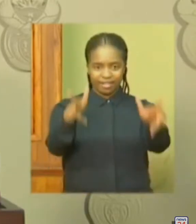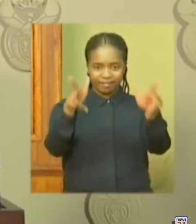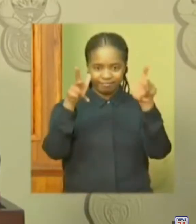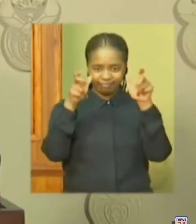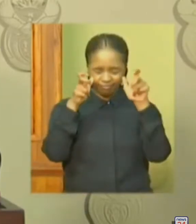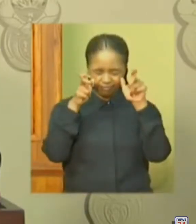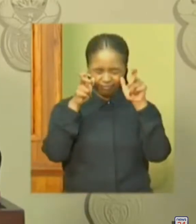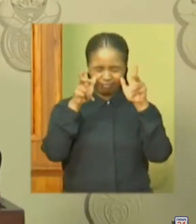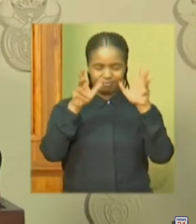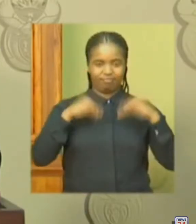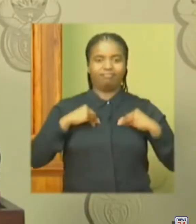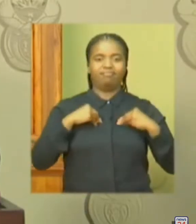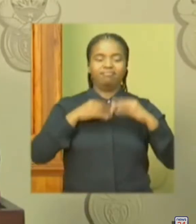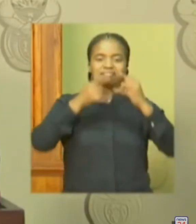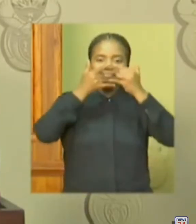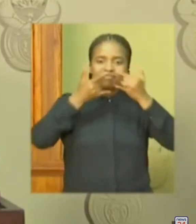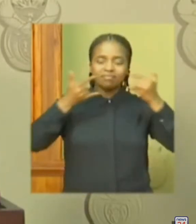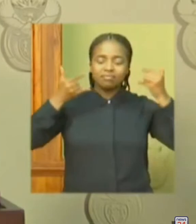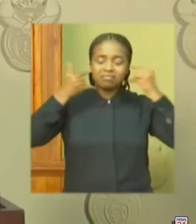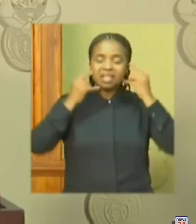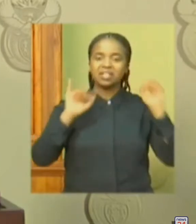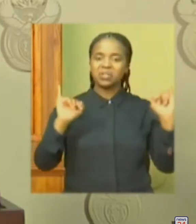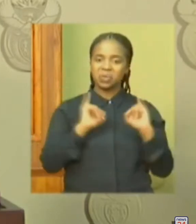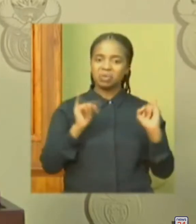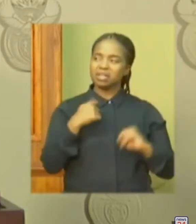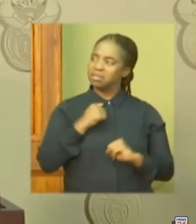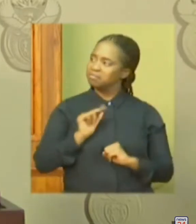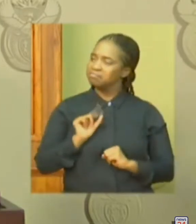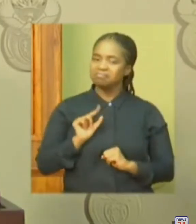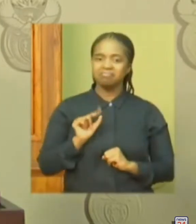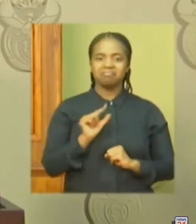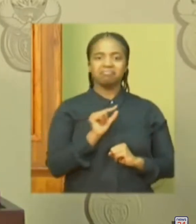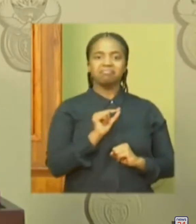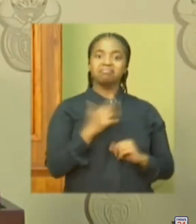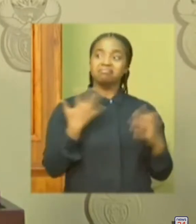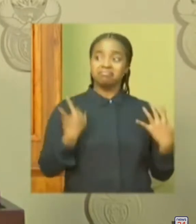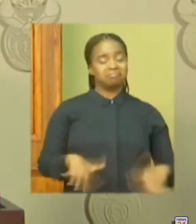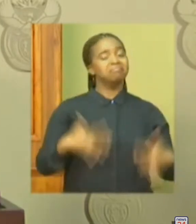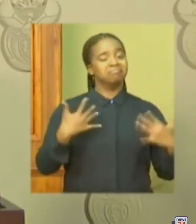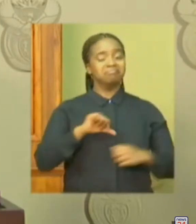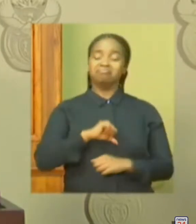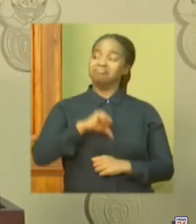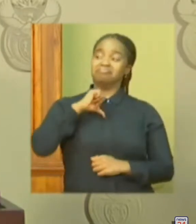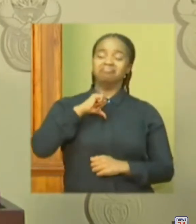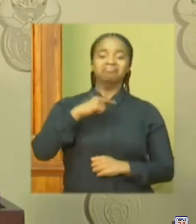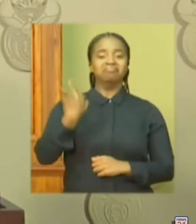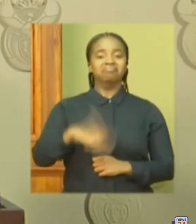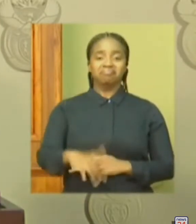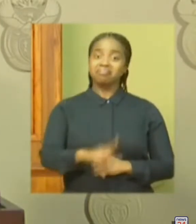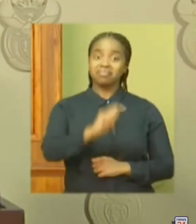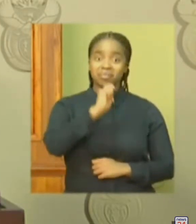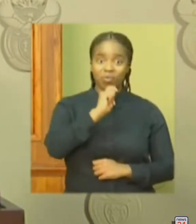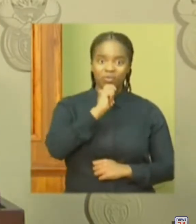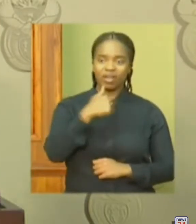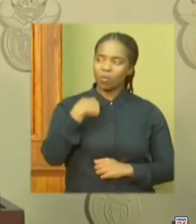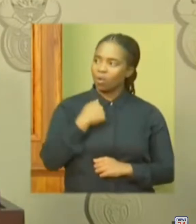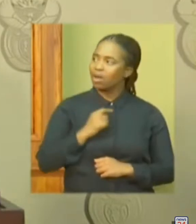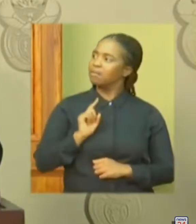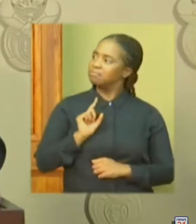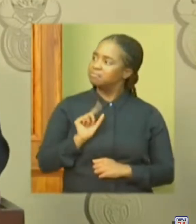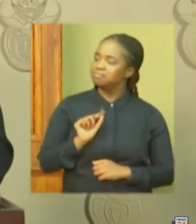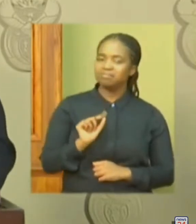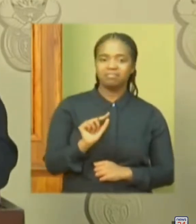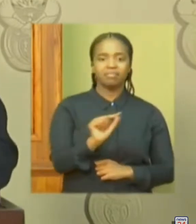wearing face masks seriously. I was really encouraged. We will